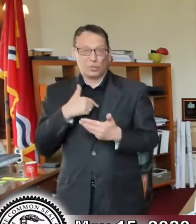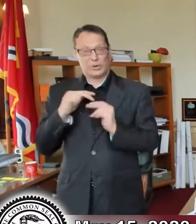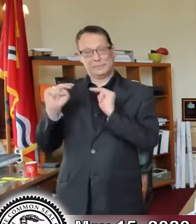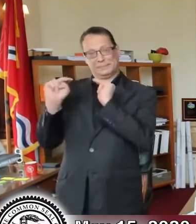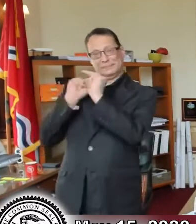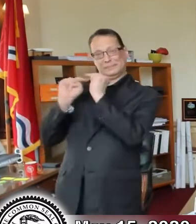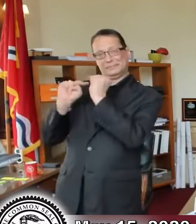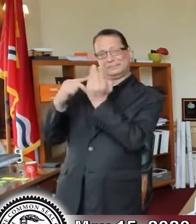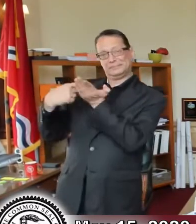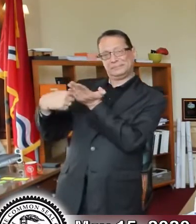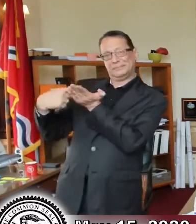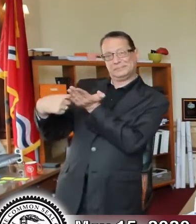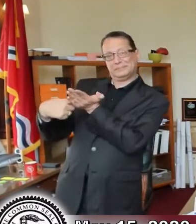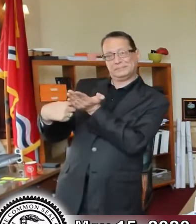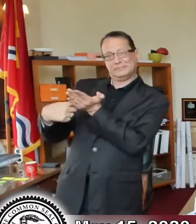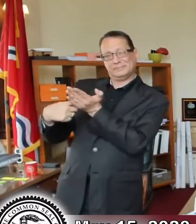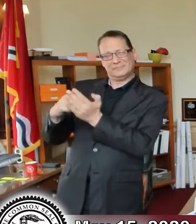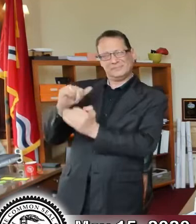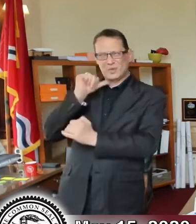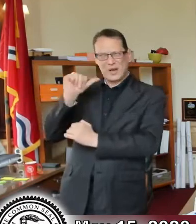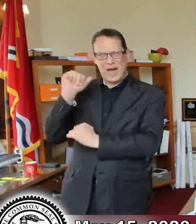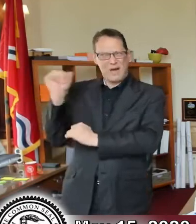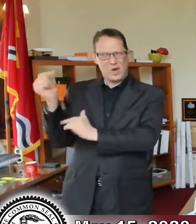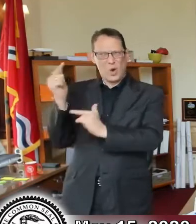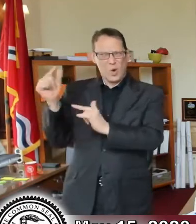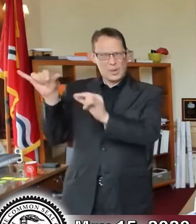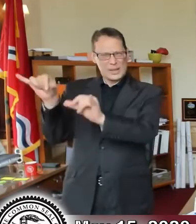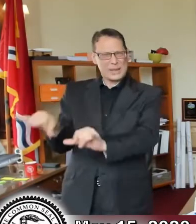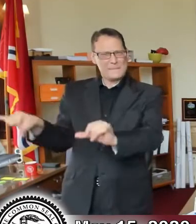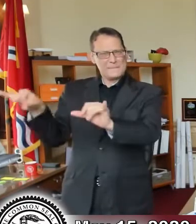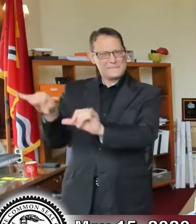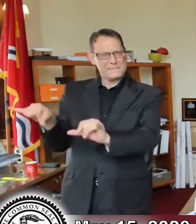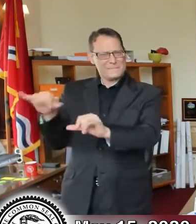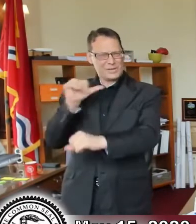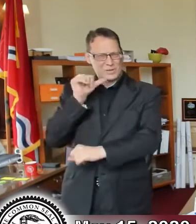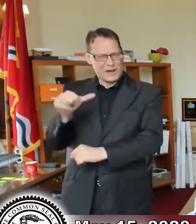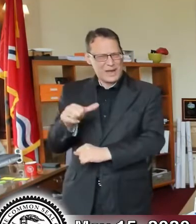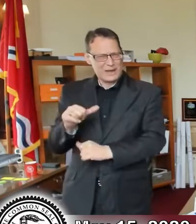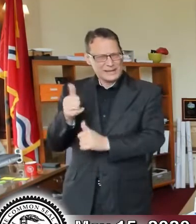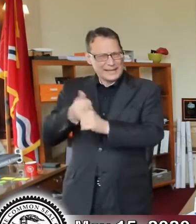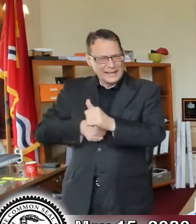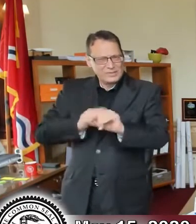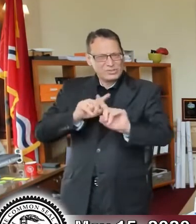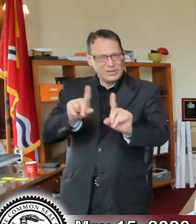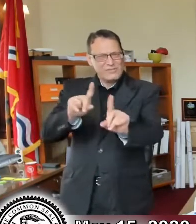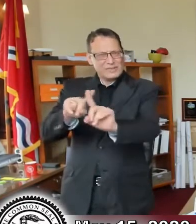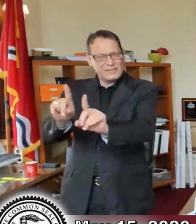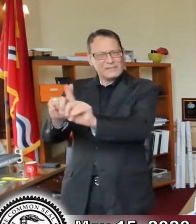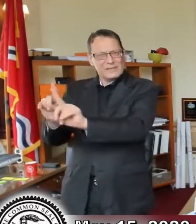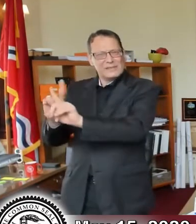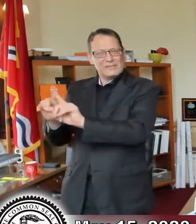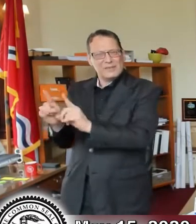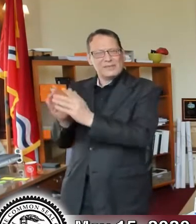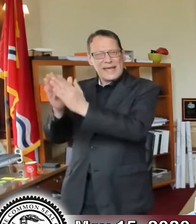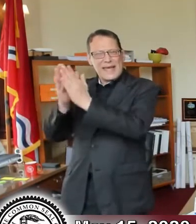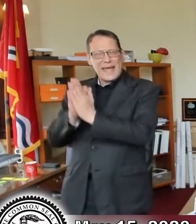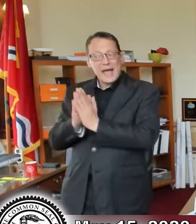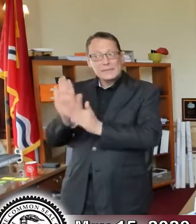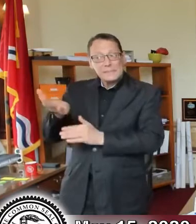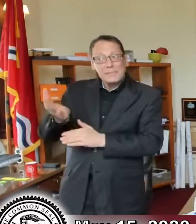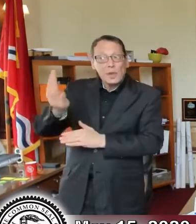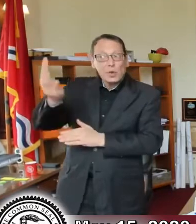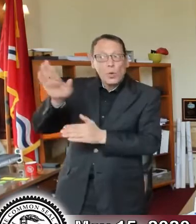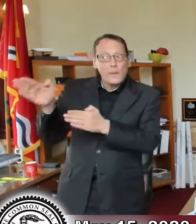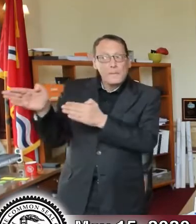right now. They're not all alike, and one of the things that we have asked each of them to do is to submit their plan